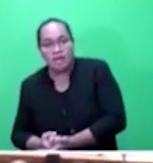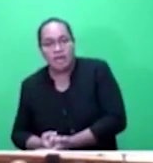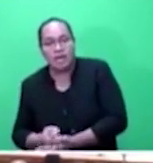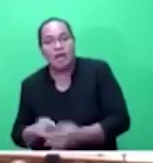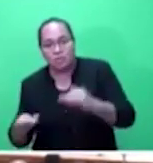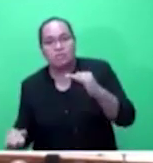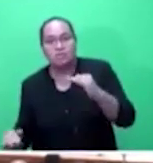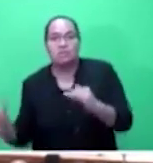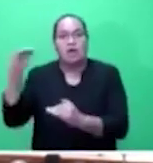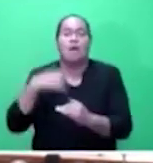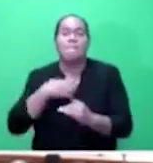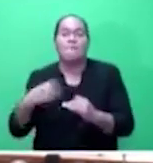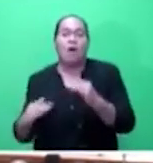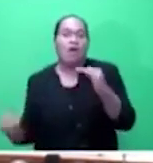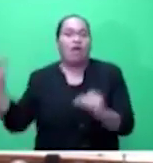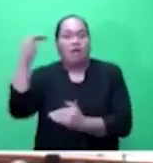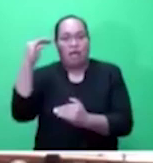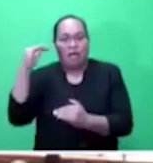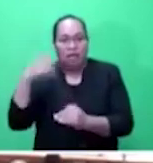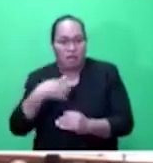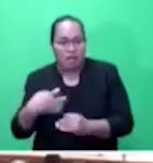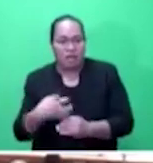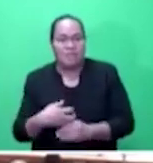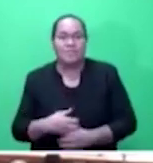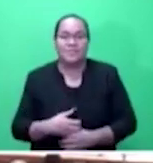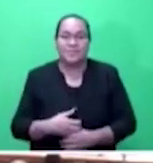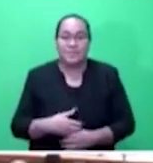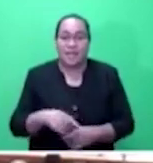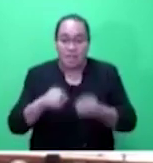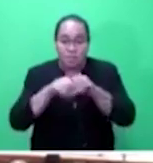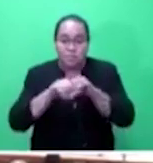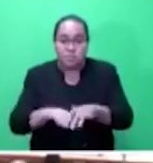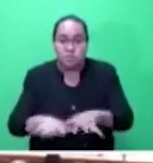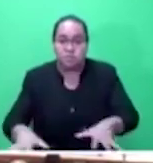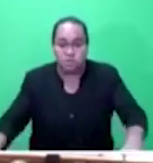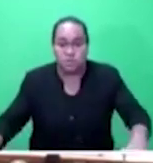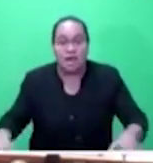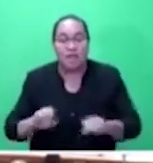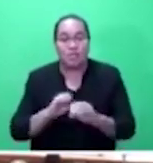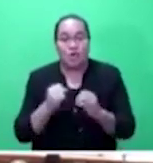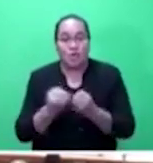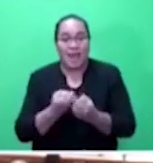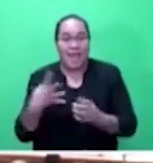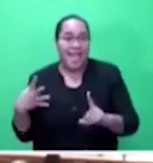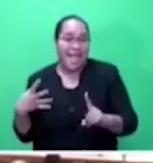her will be earning more than the director. Mr. Speaker, sir, the rippling socio-economic effects,